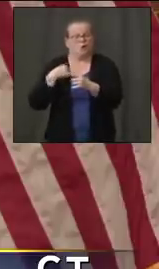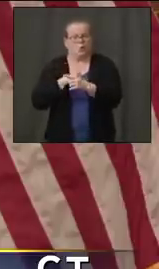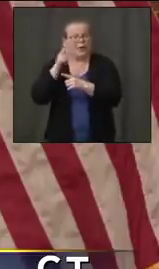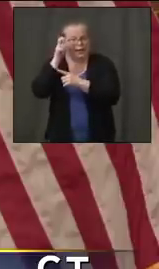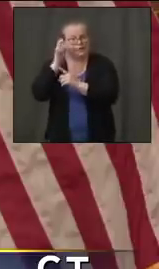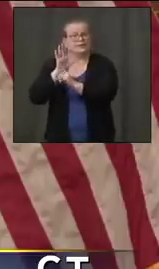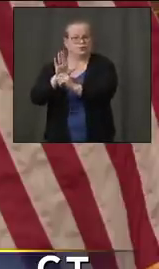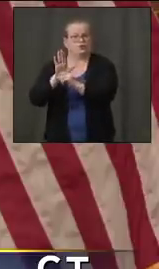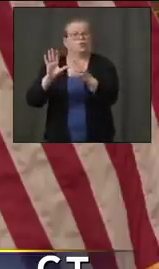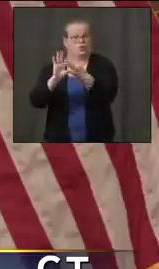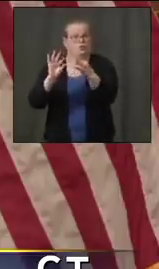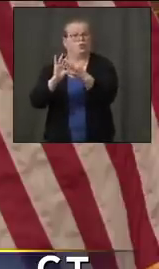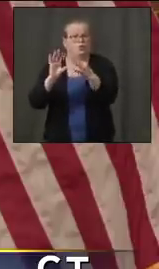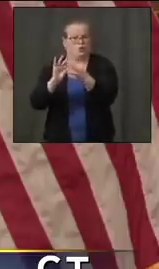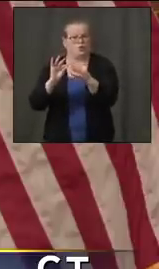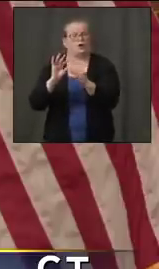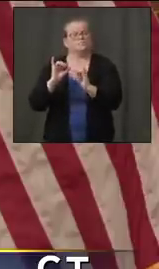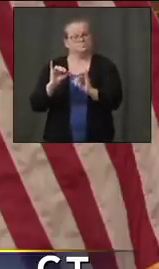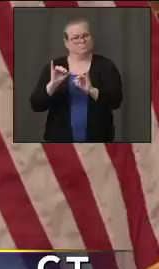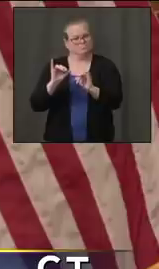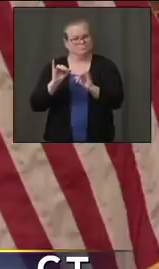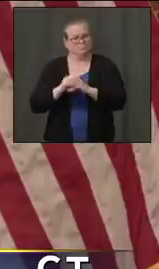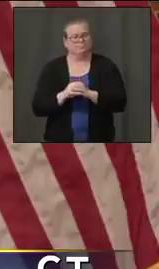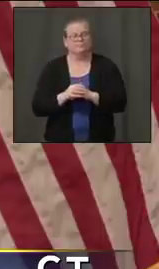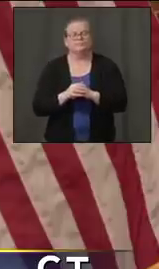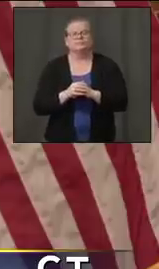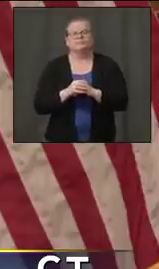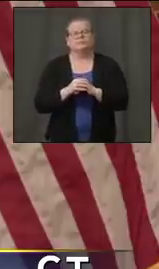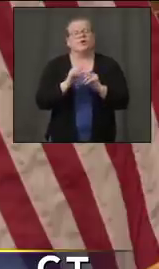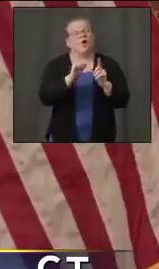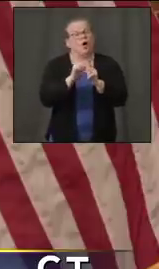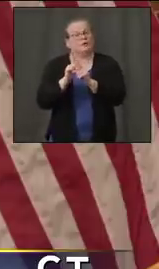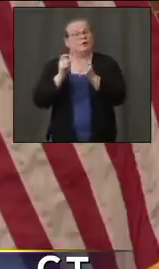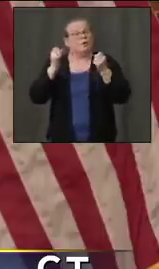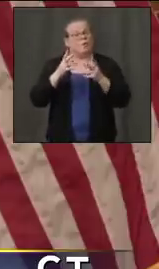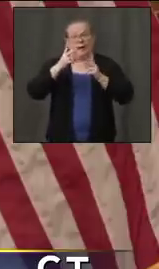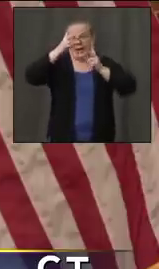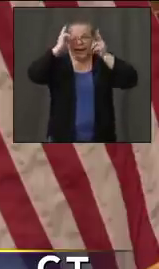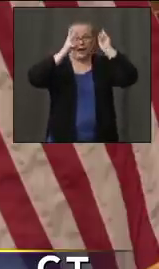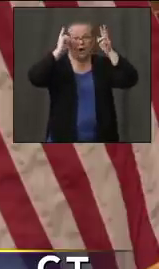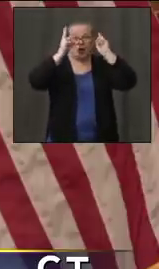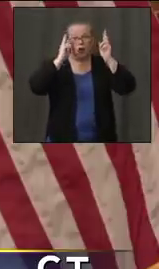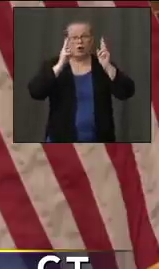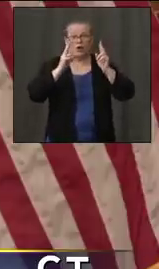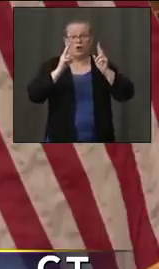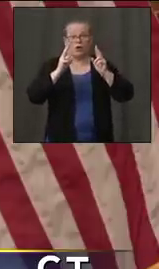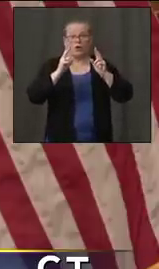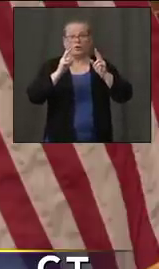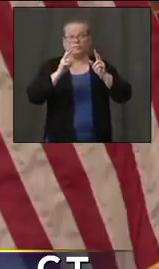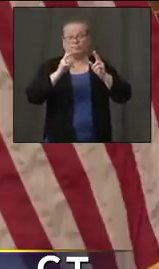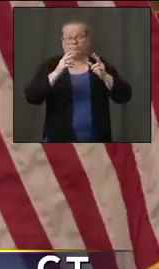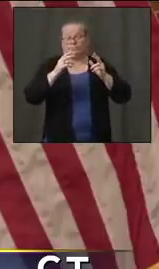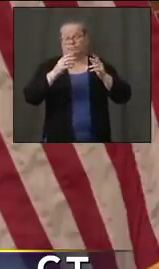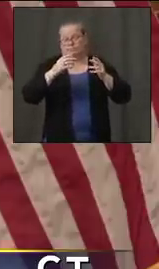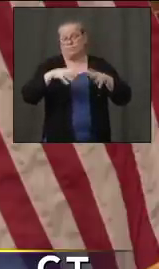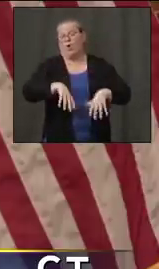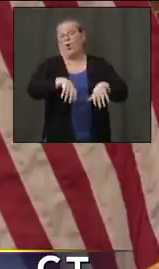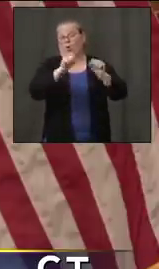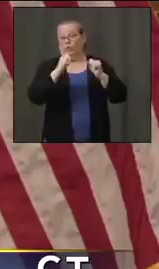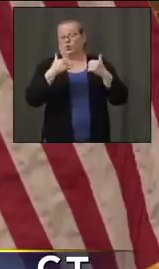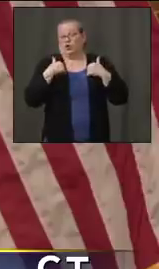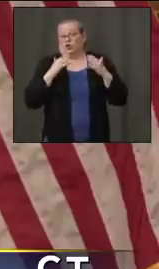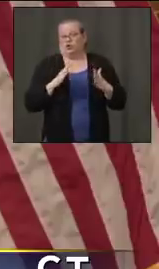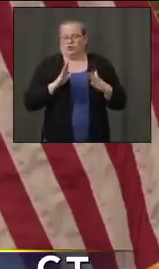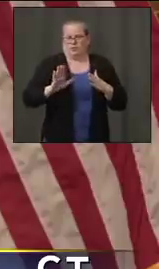also heard from, as I mentioned, many hair salon owners who are